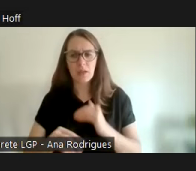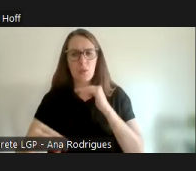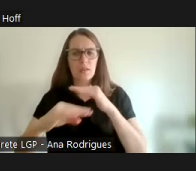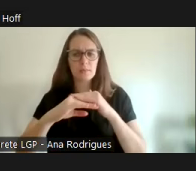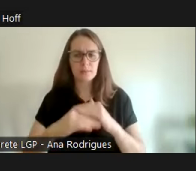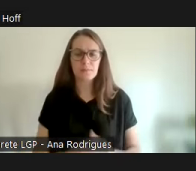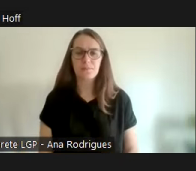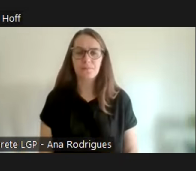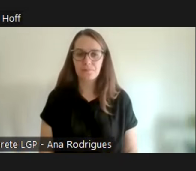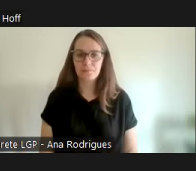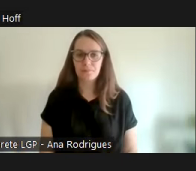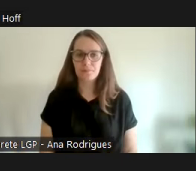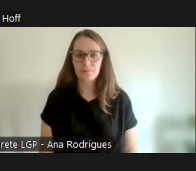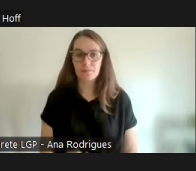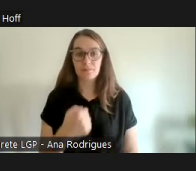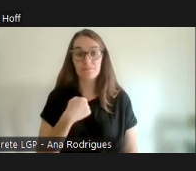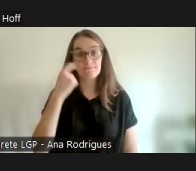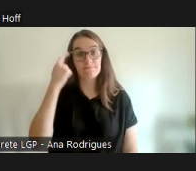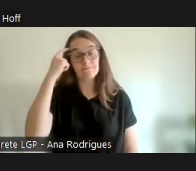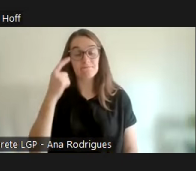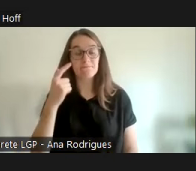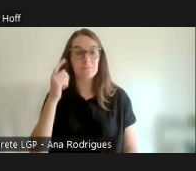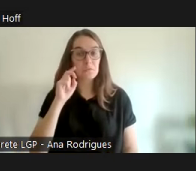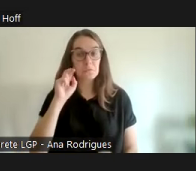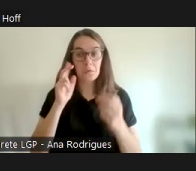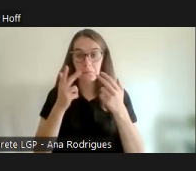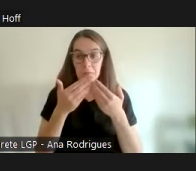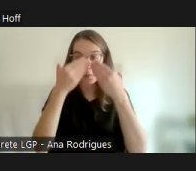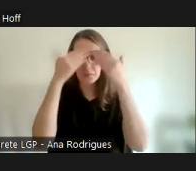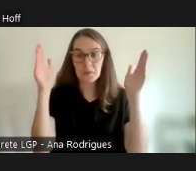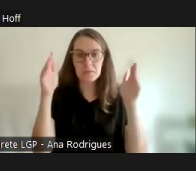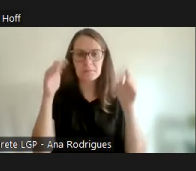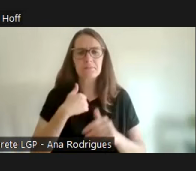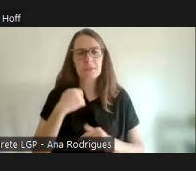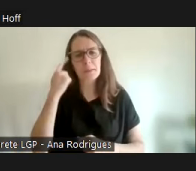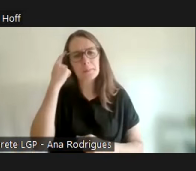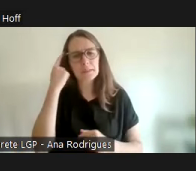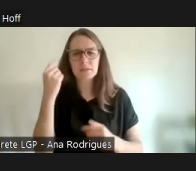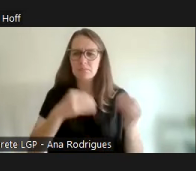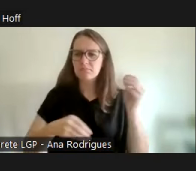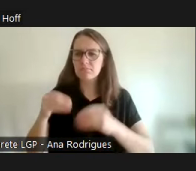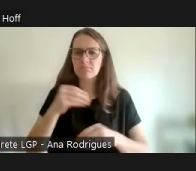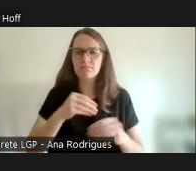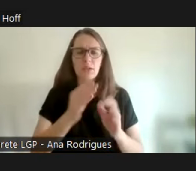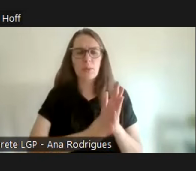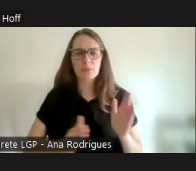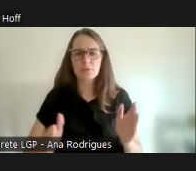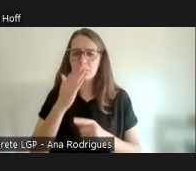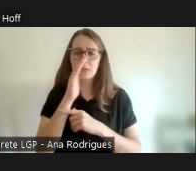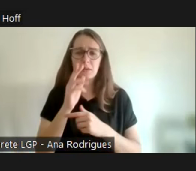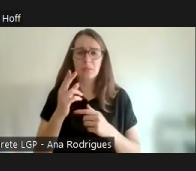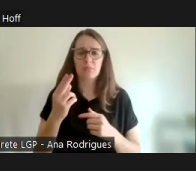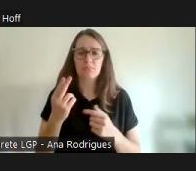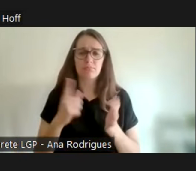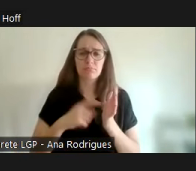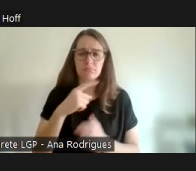And when I think of democratic values, I think of our election process in the United States, because